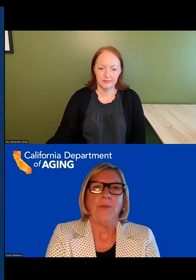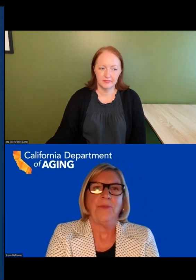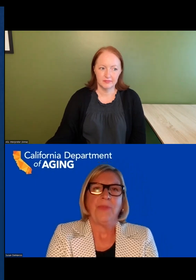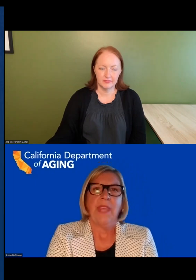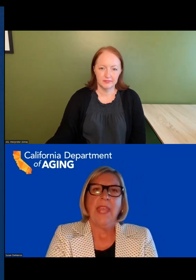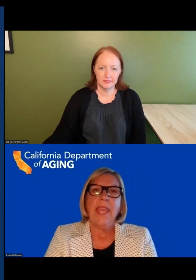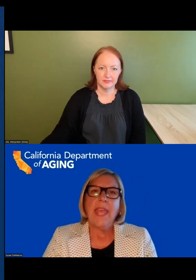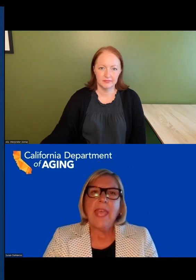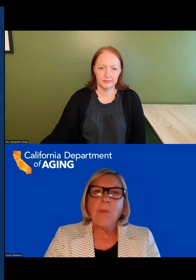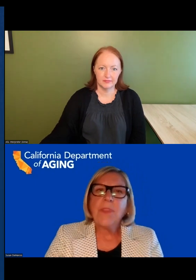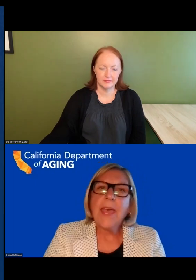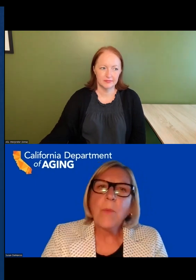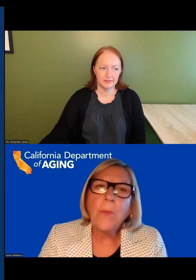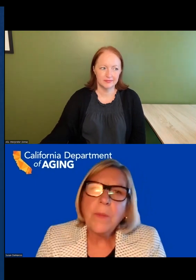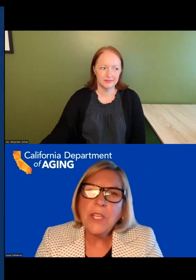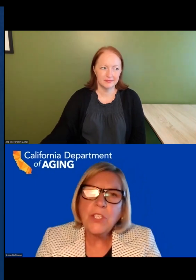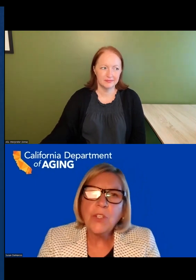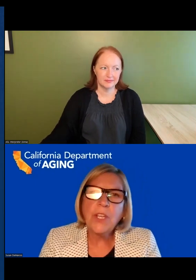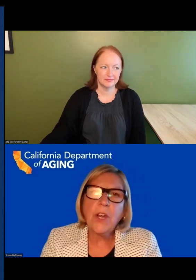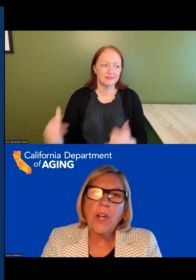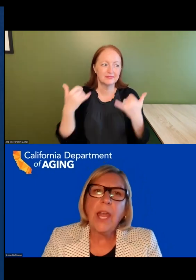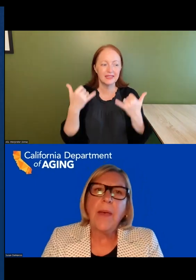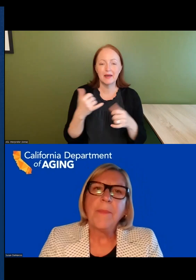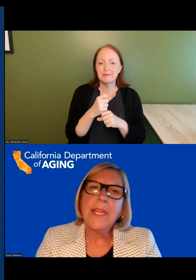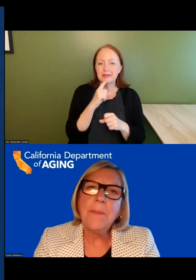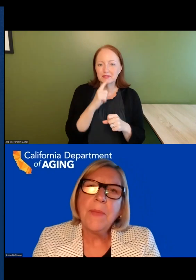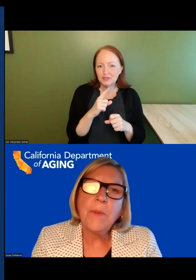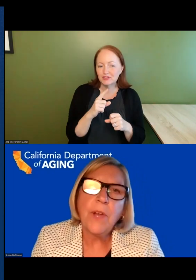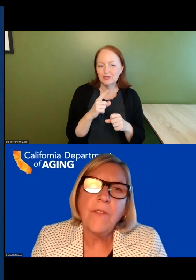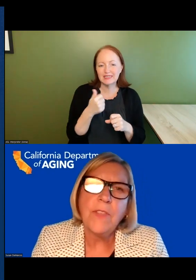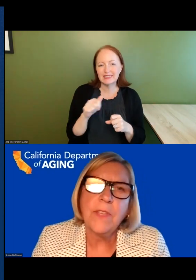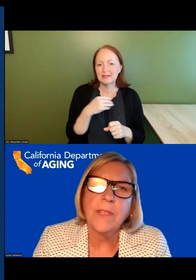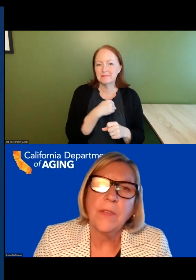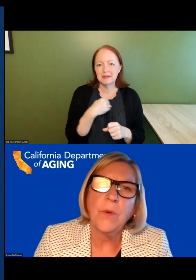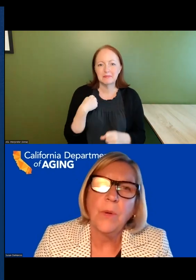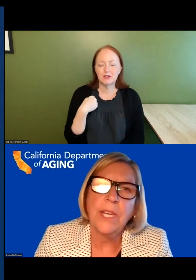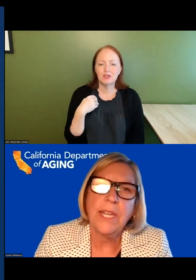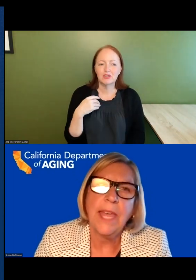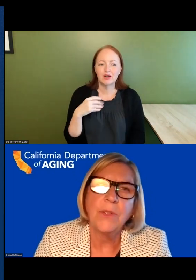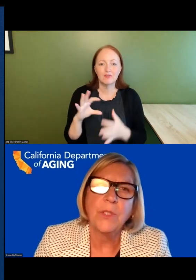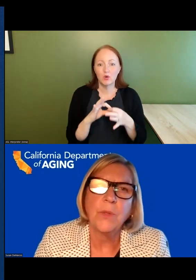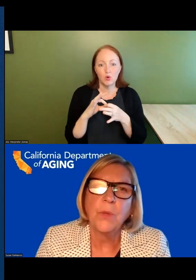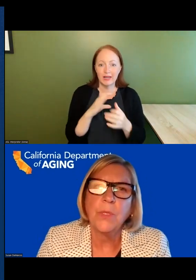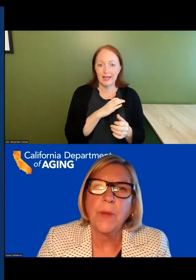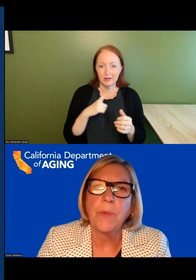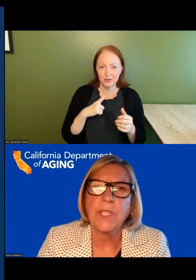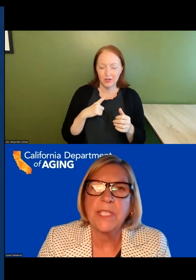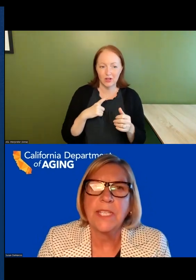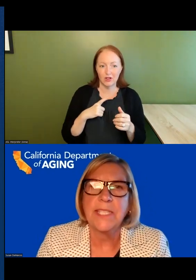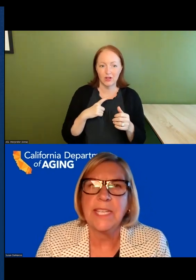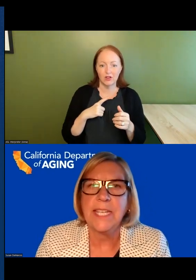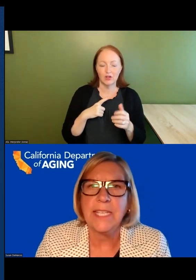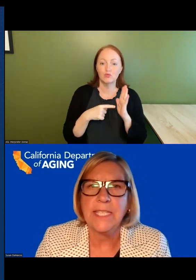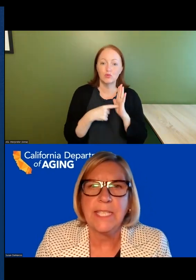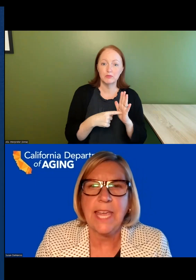Thank you. And with that, we want to make sure that our any member of the coordinating council who is representing